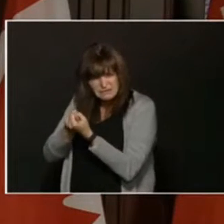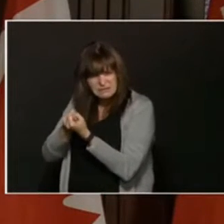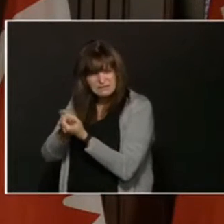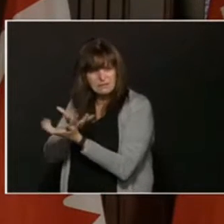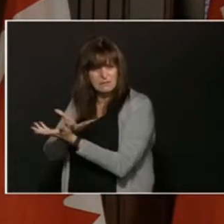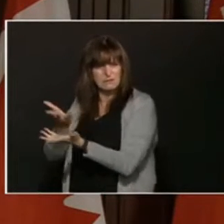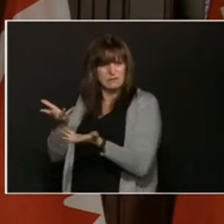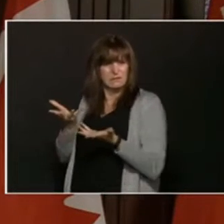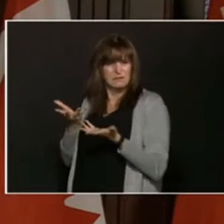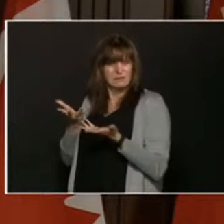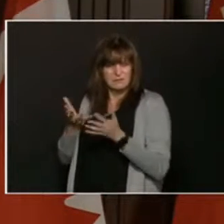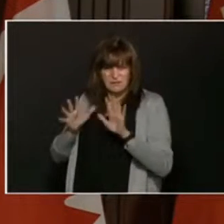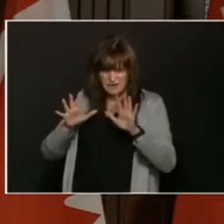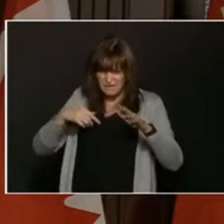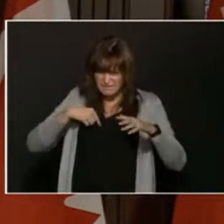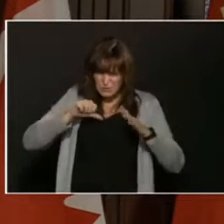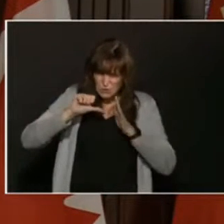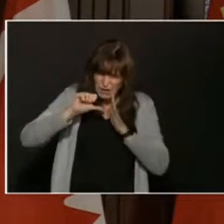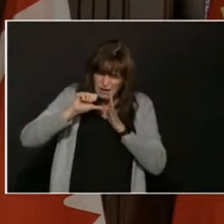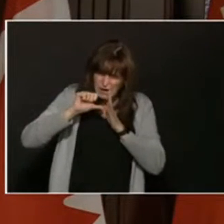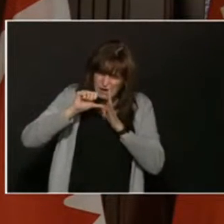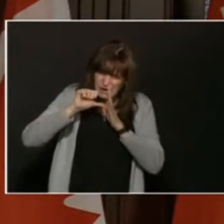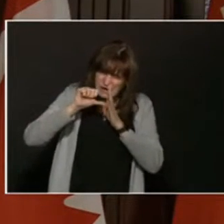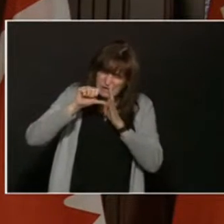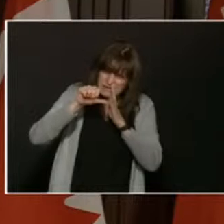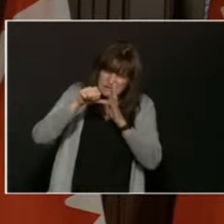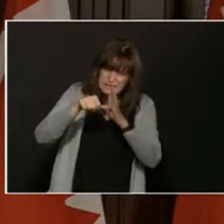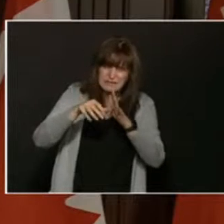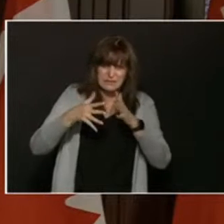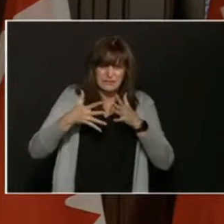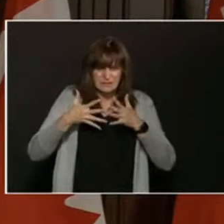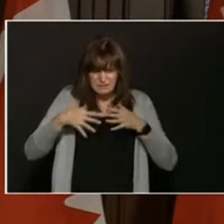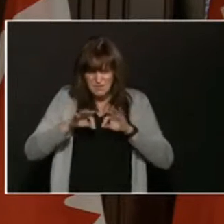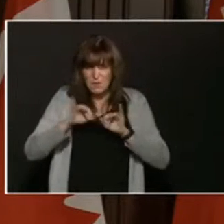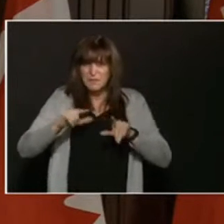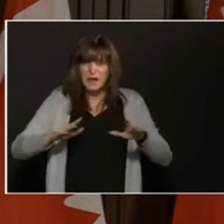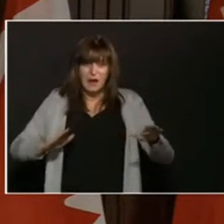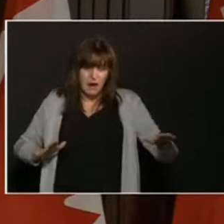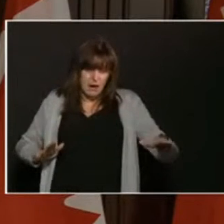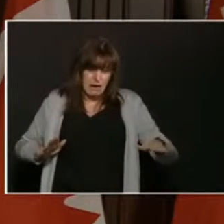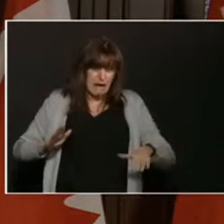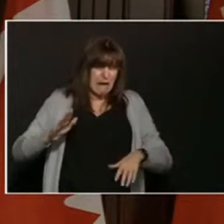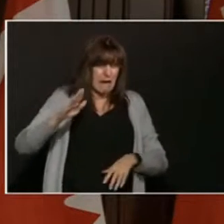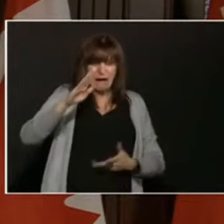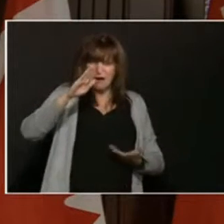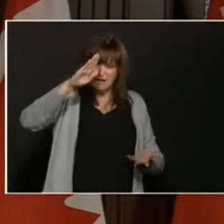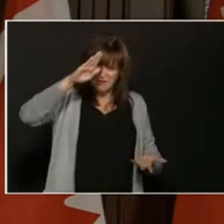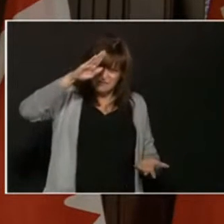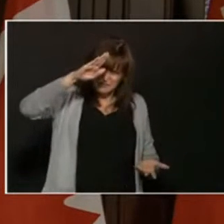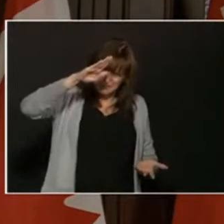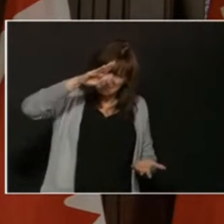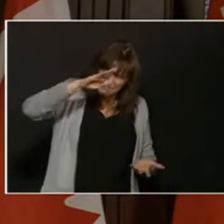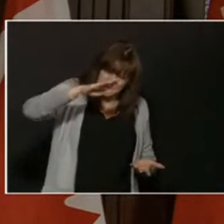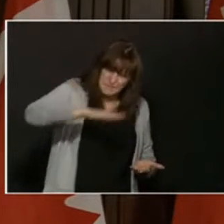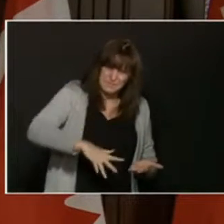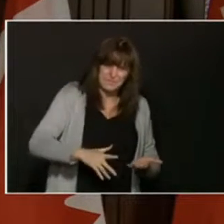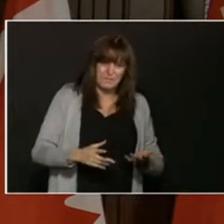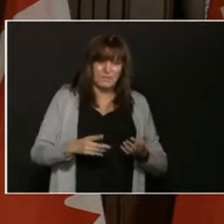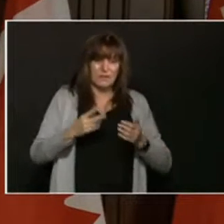that we find a way to flatten this curve and not have the kinds of numbers that Dr. Brown has just presented as